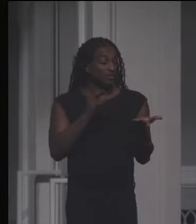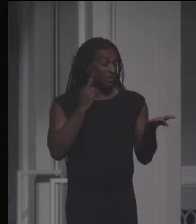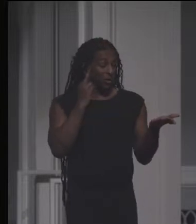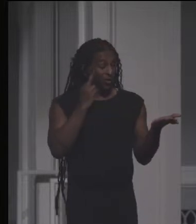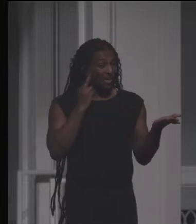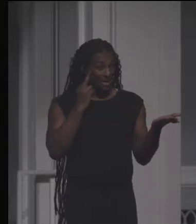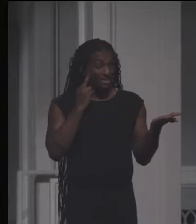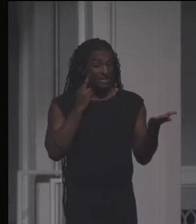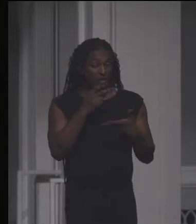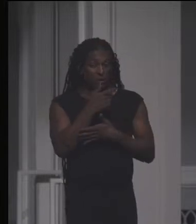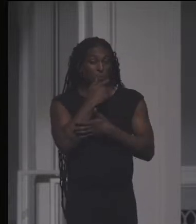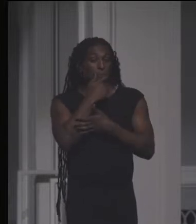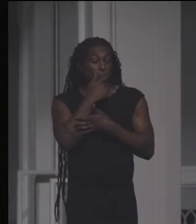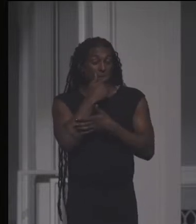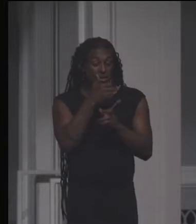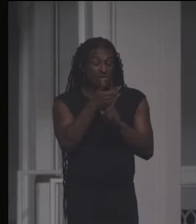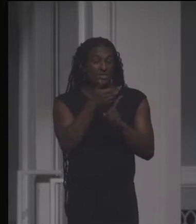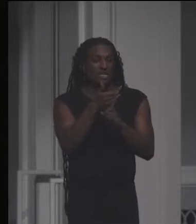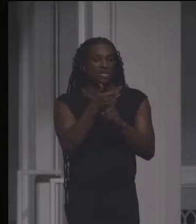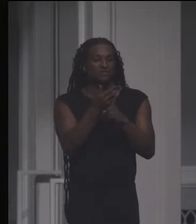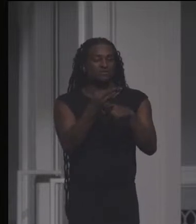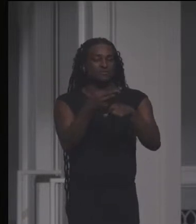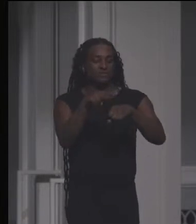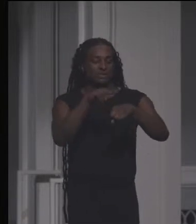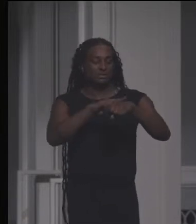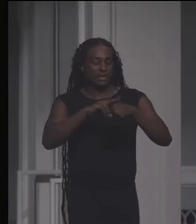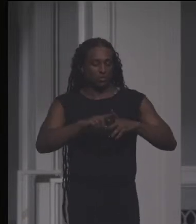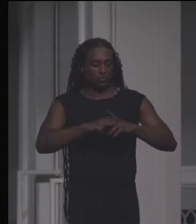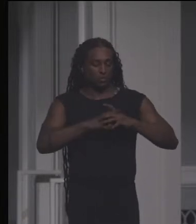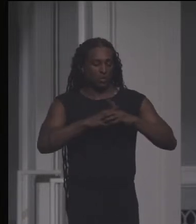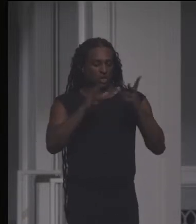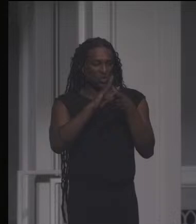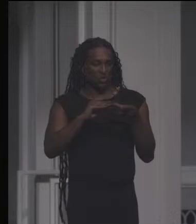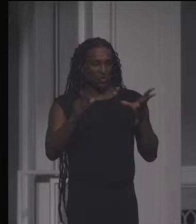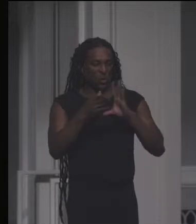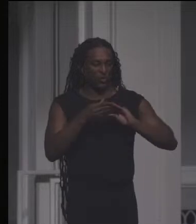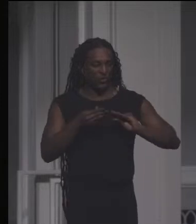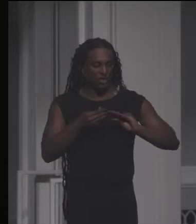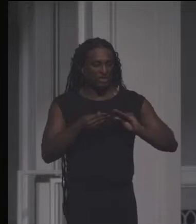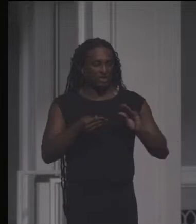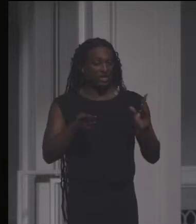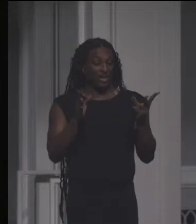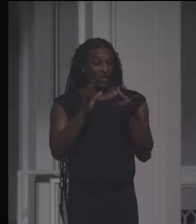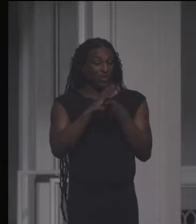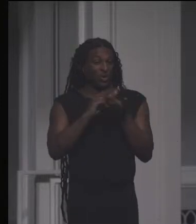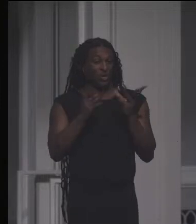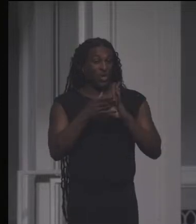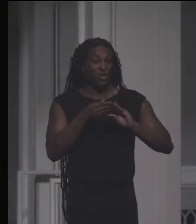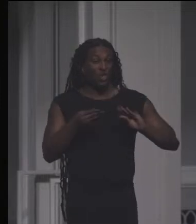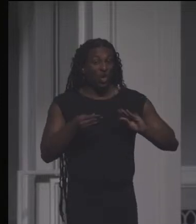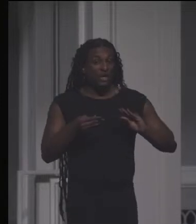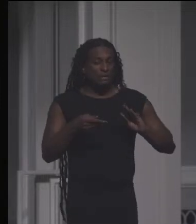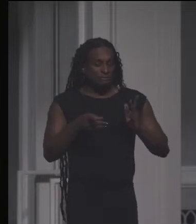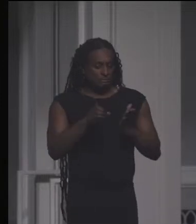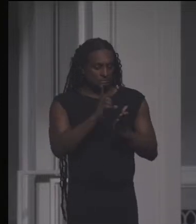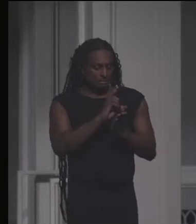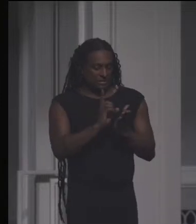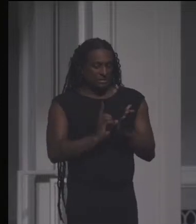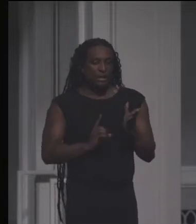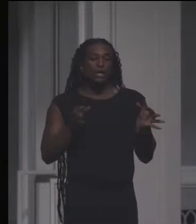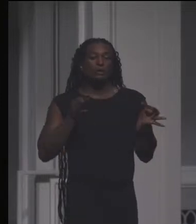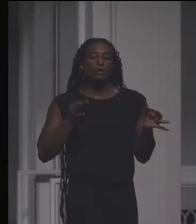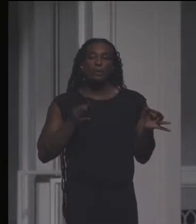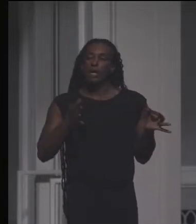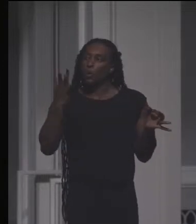national origin story. It's a story literally designed to explain why straight,